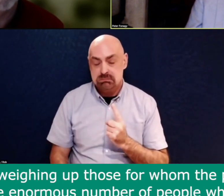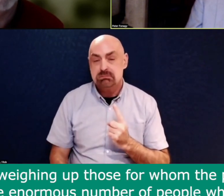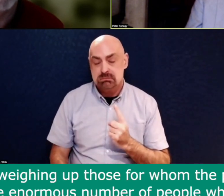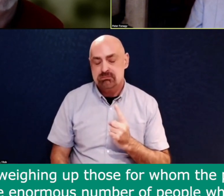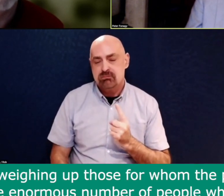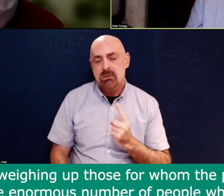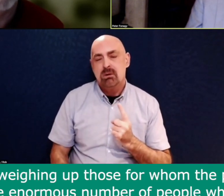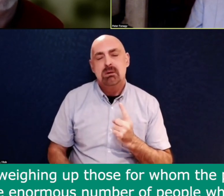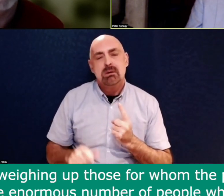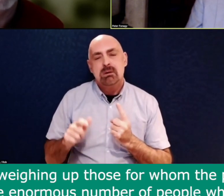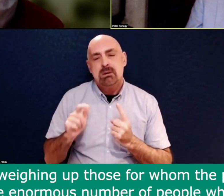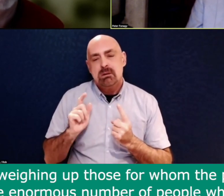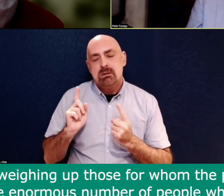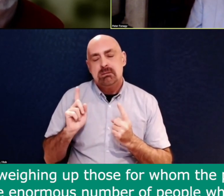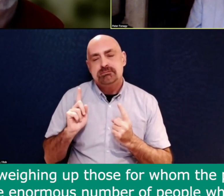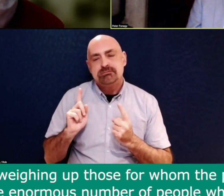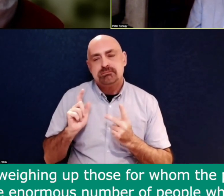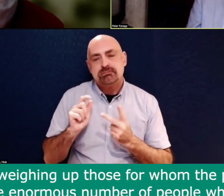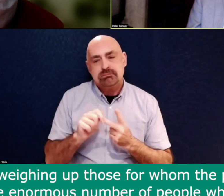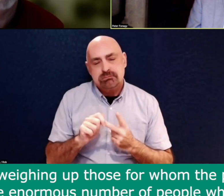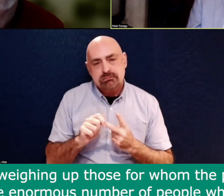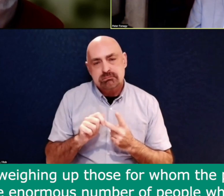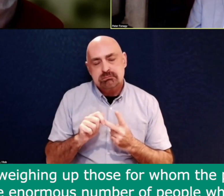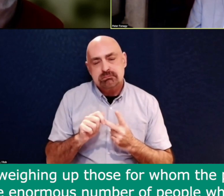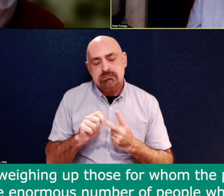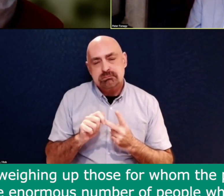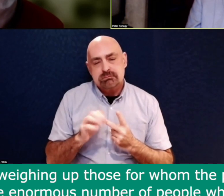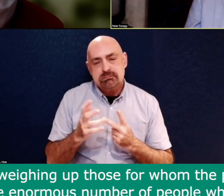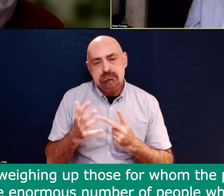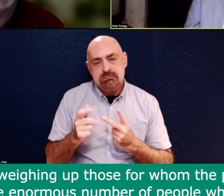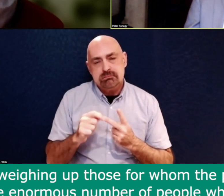but also points about